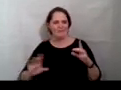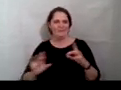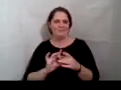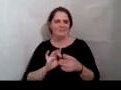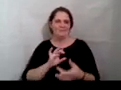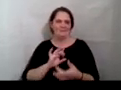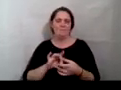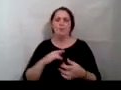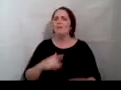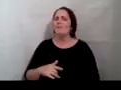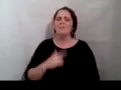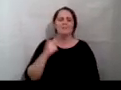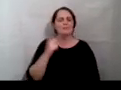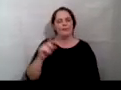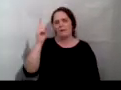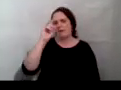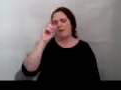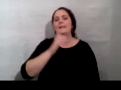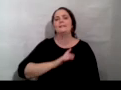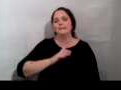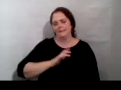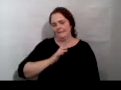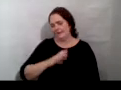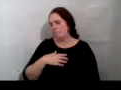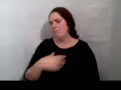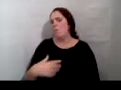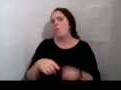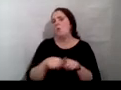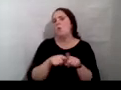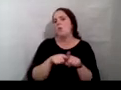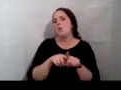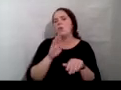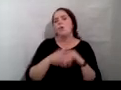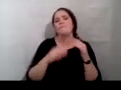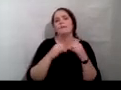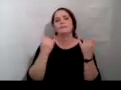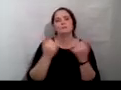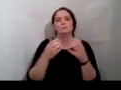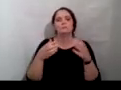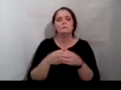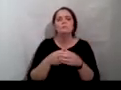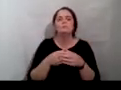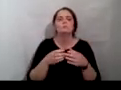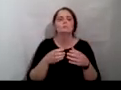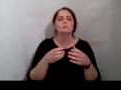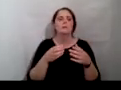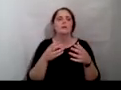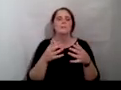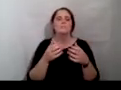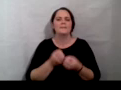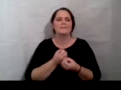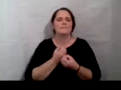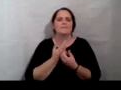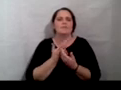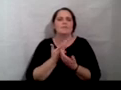to learn there about getting over that, learning from Indigenous cultures about expressing